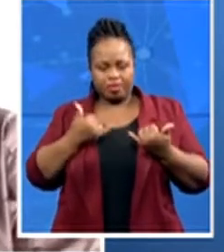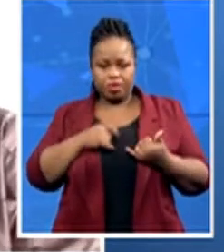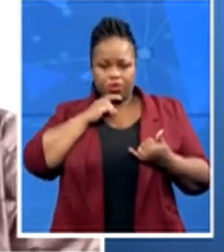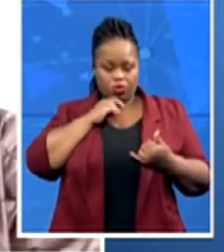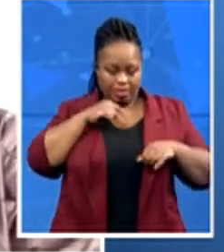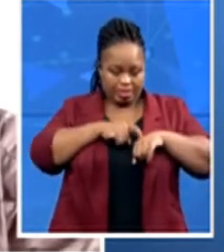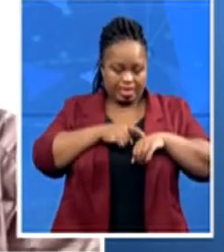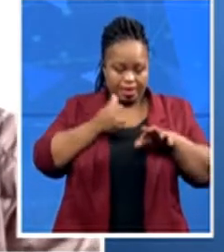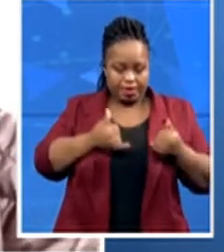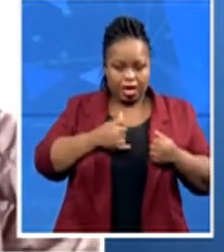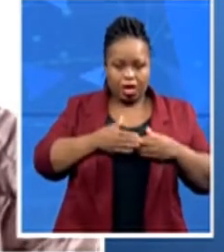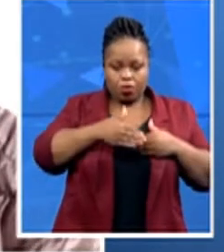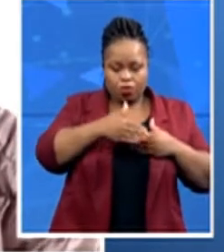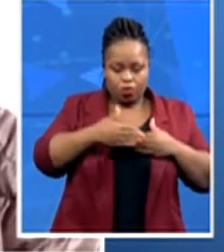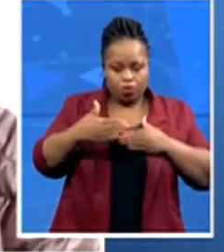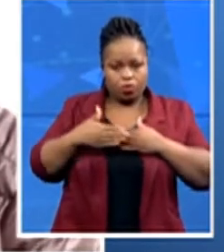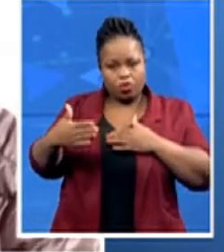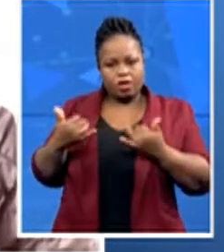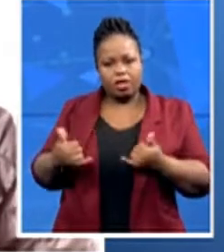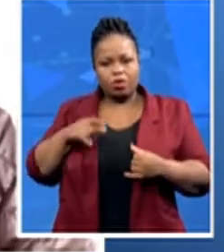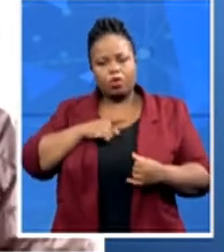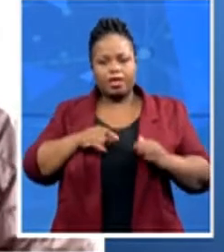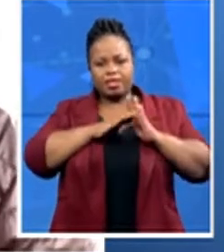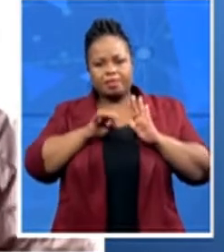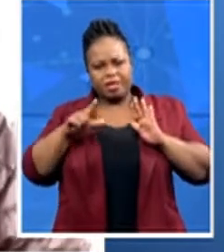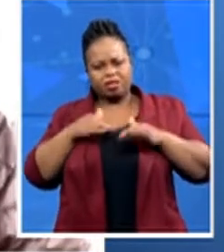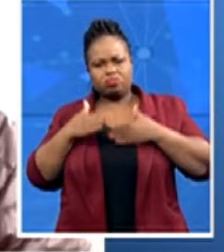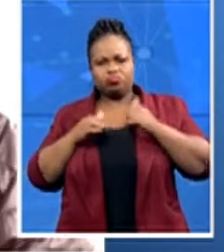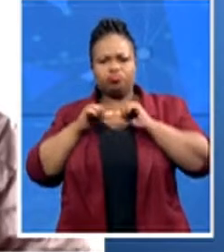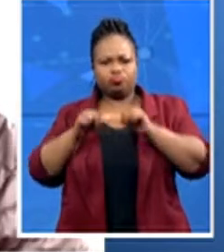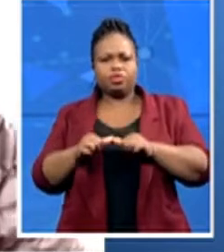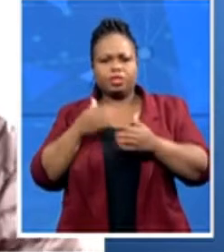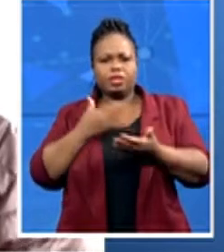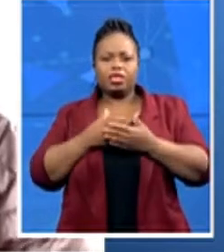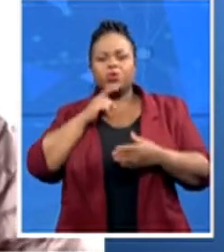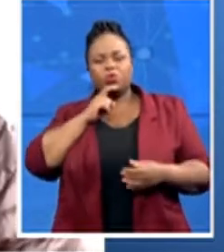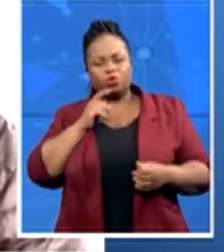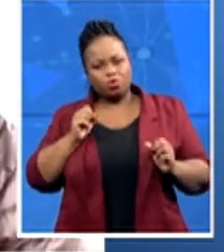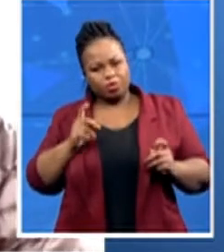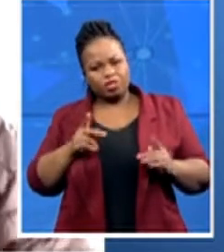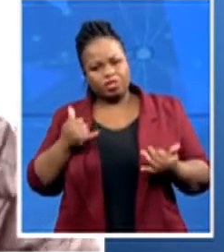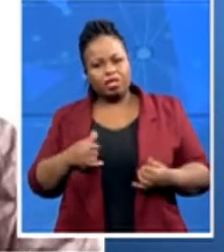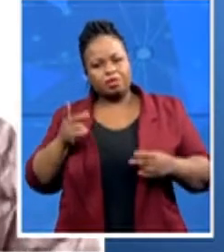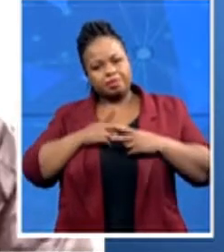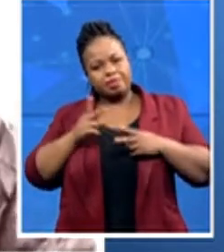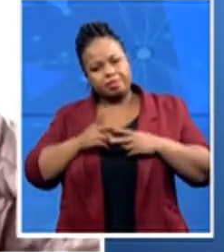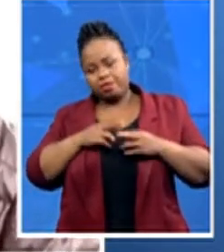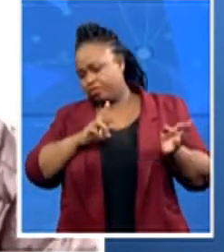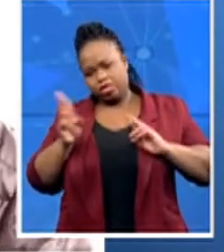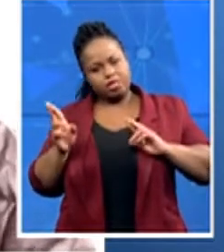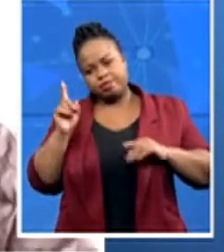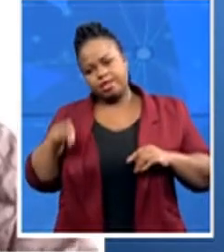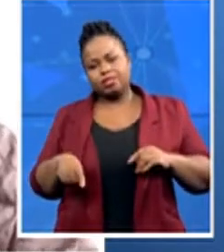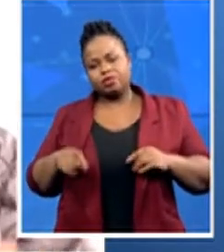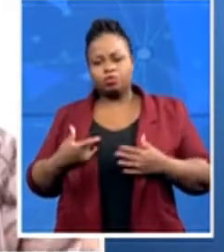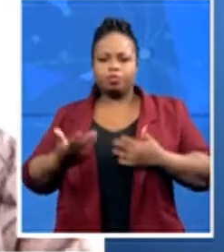been given the go-ahead, they use this time to gear themselves to be ready for the implementation of these bills, because they've got